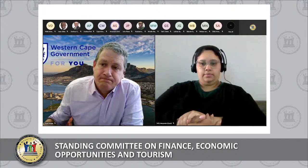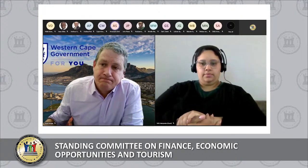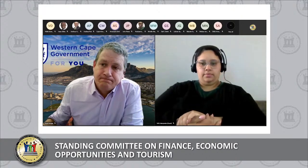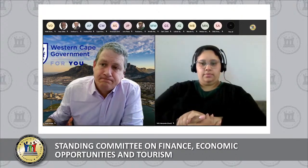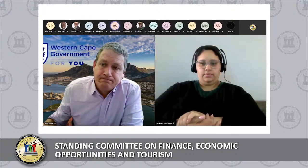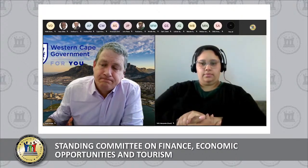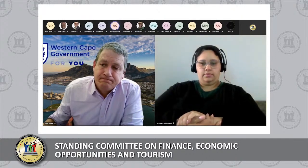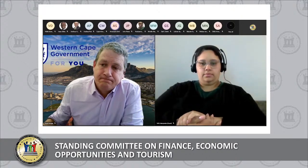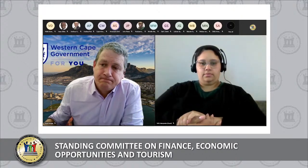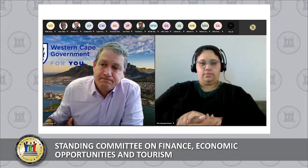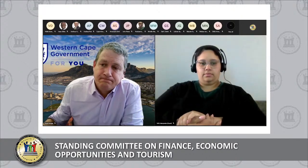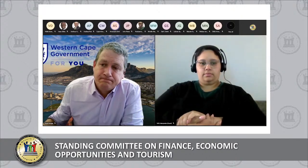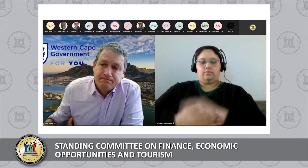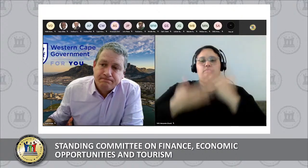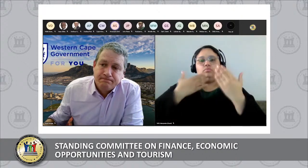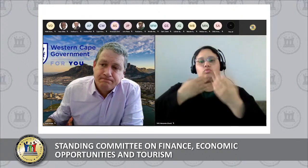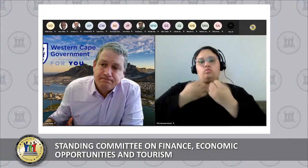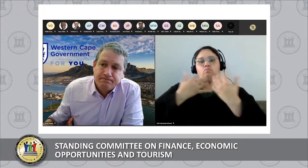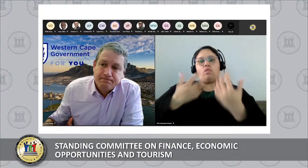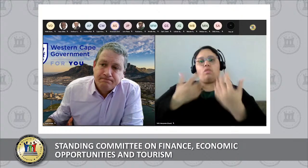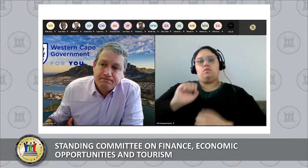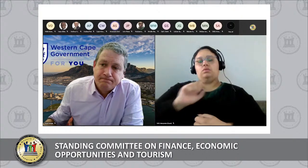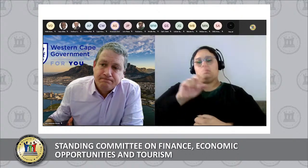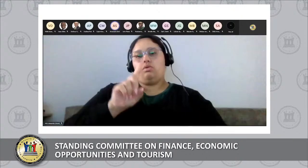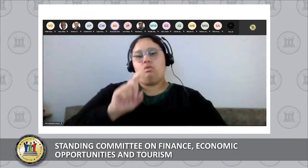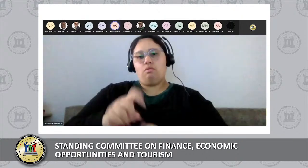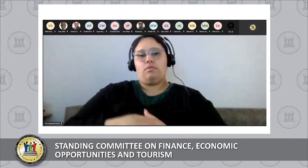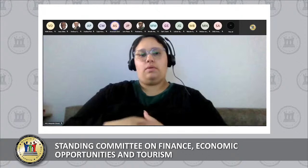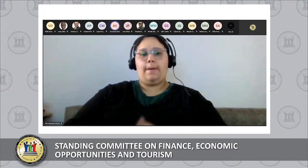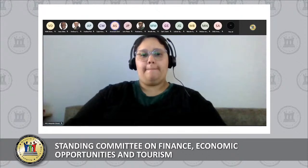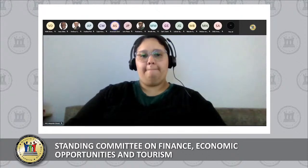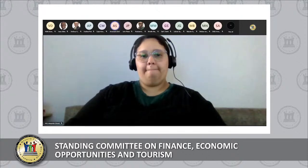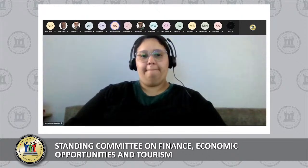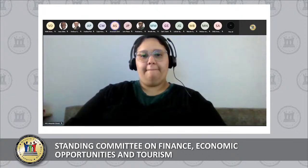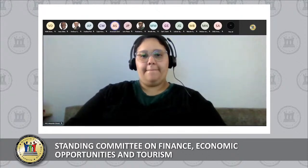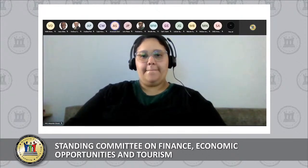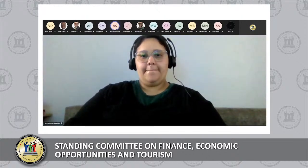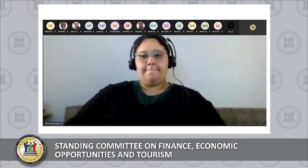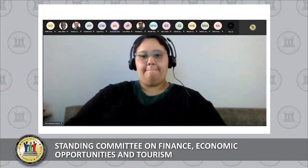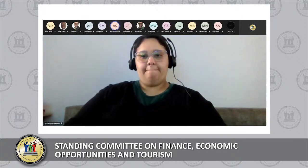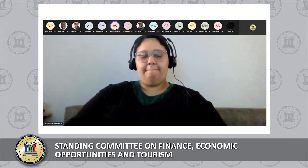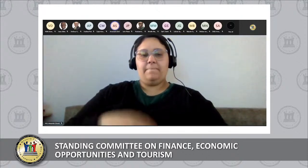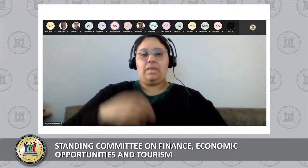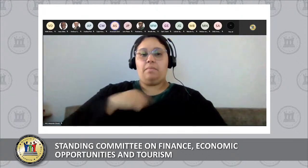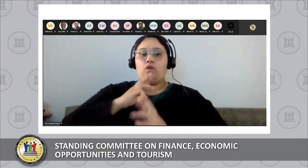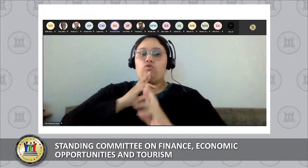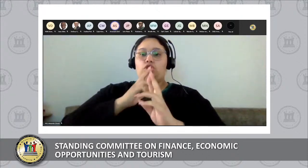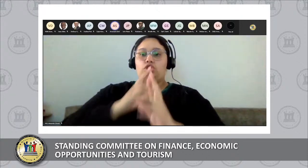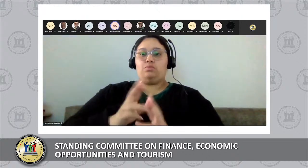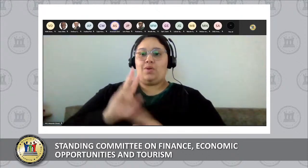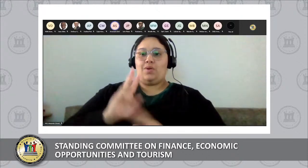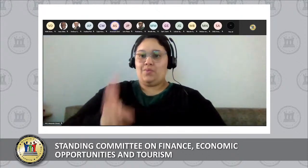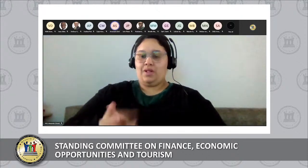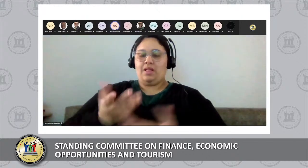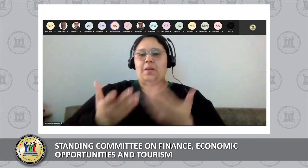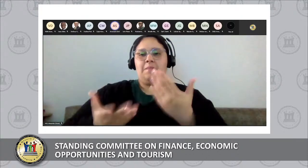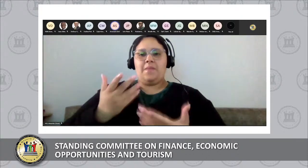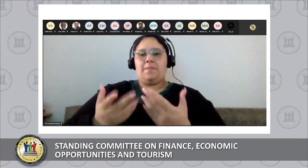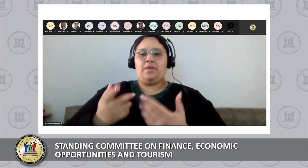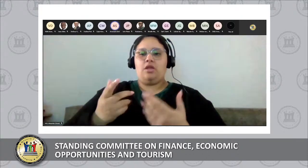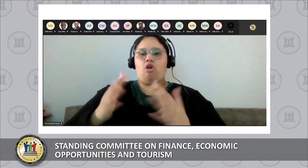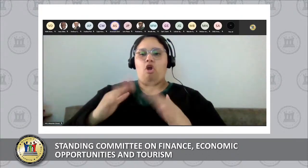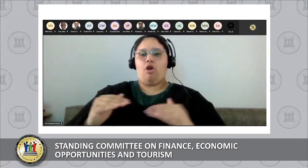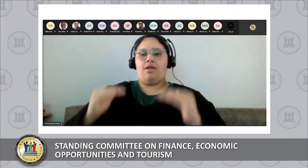Good afternoon, yes. Thank you for the question. I will respond, maybe just in a high